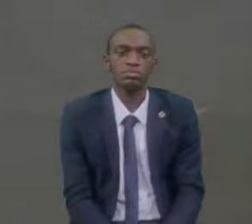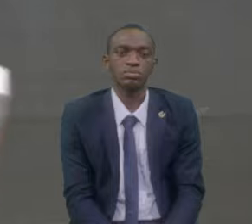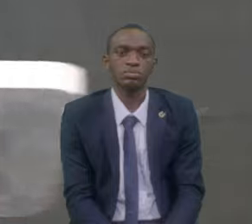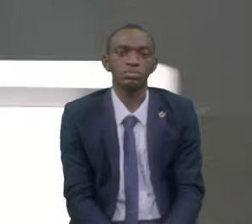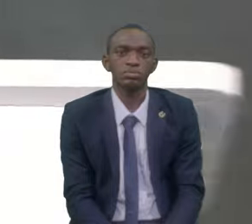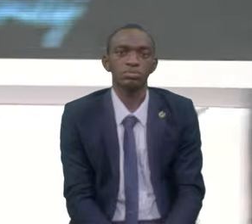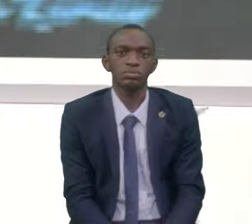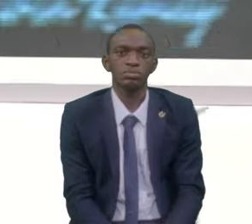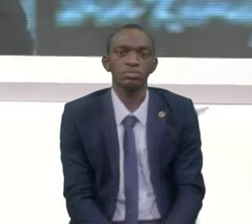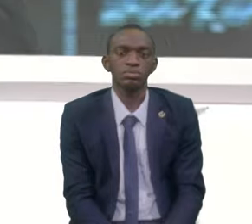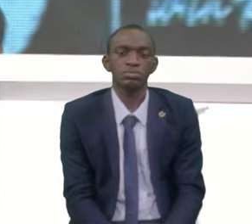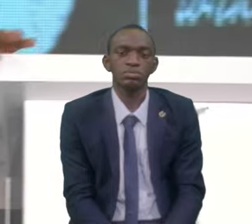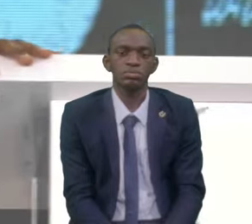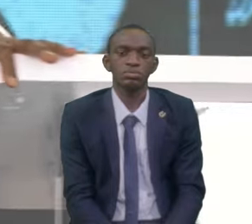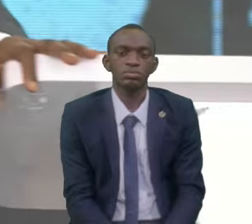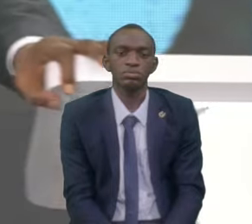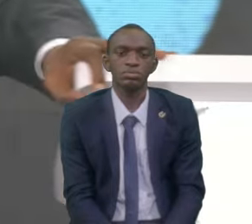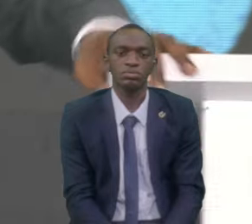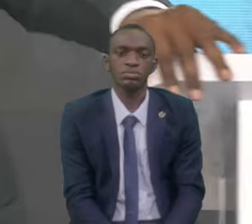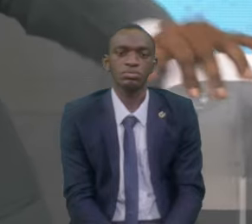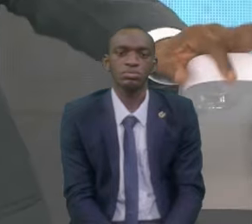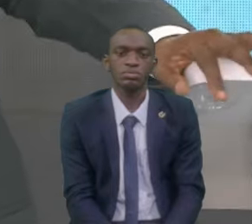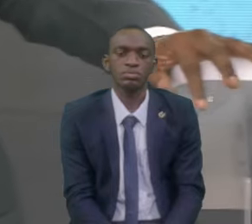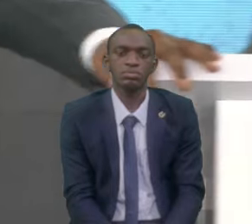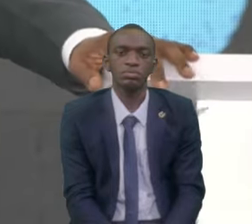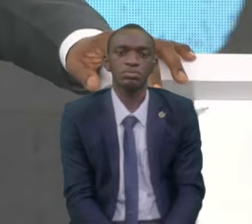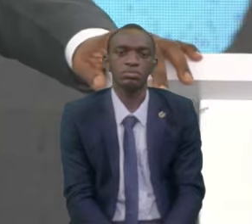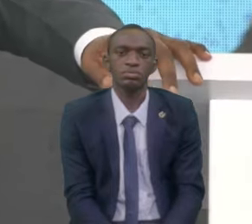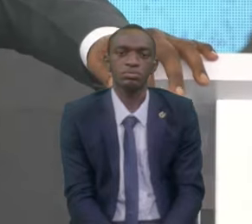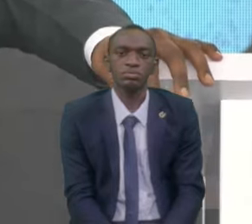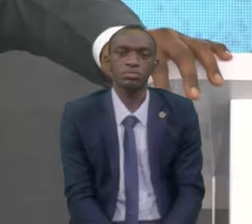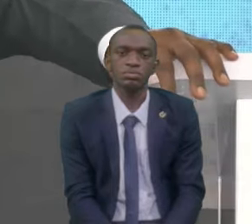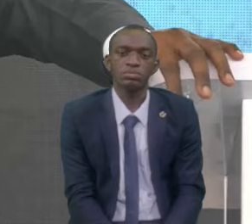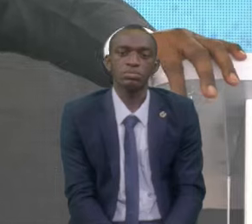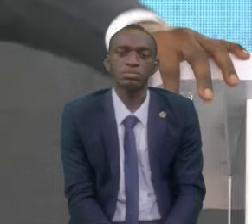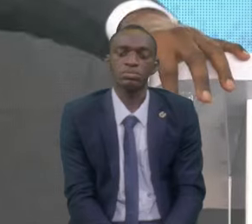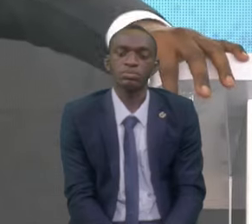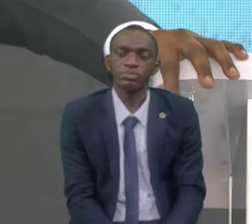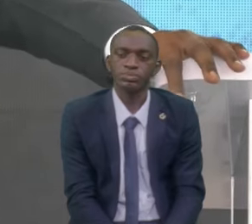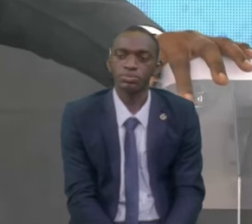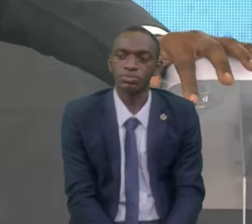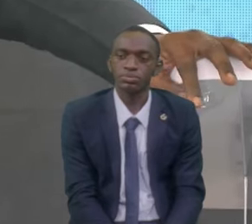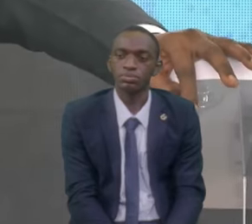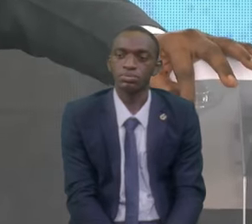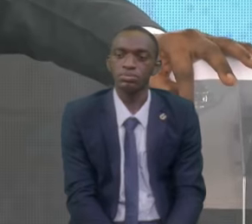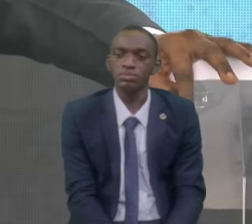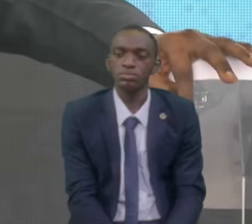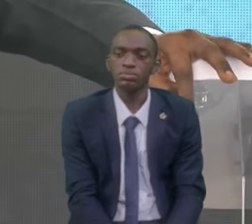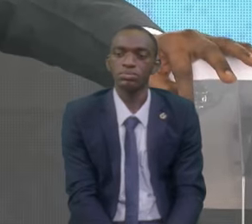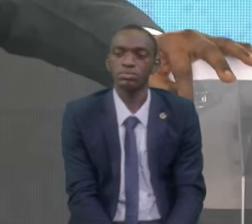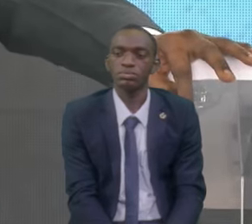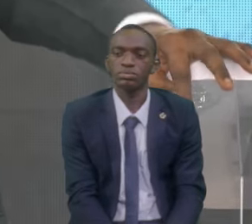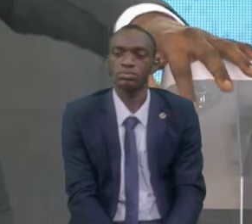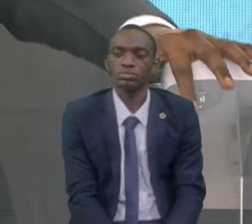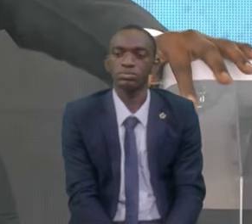therein. That's why they suffered grievously. Look at three things here. Number one, we're looking at